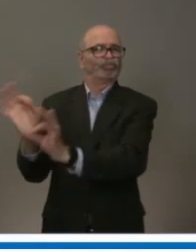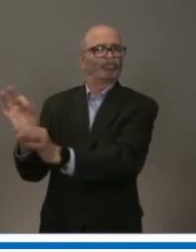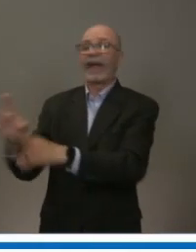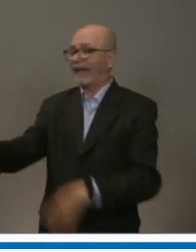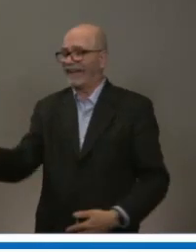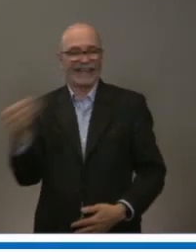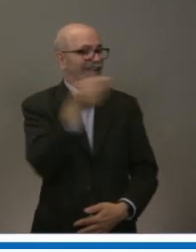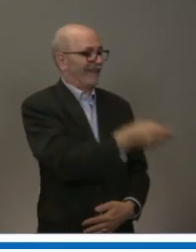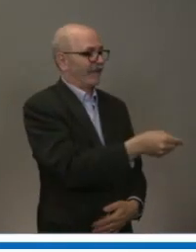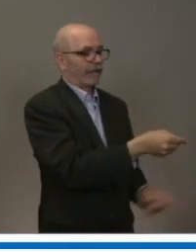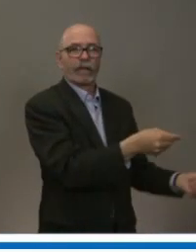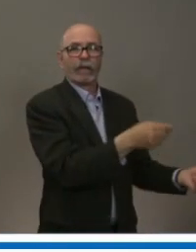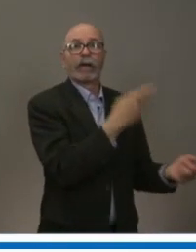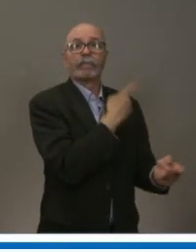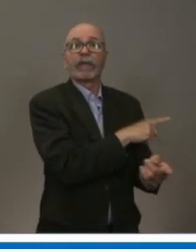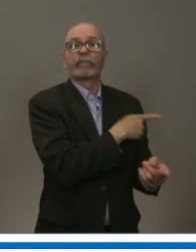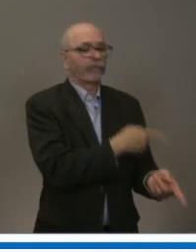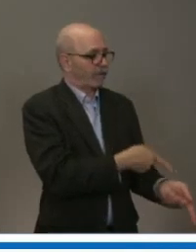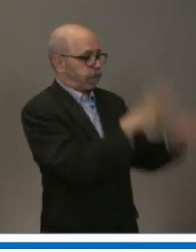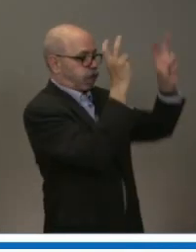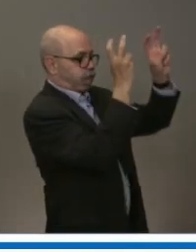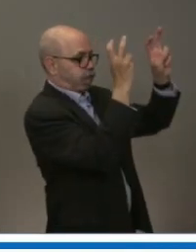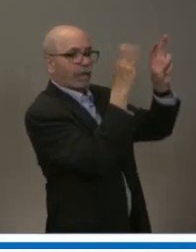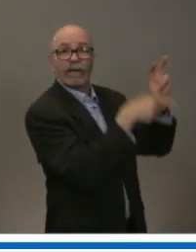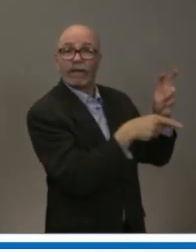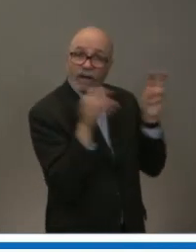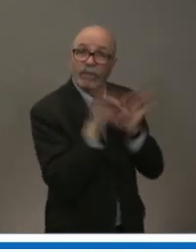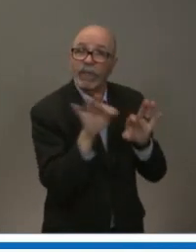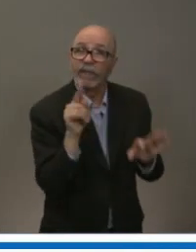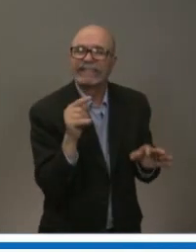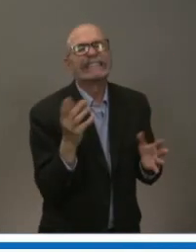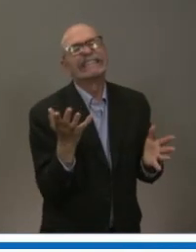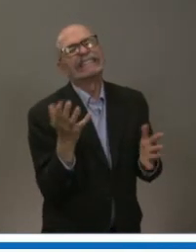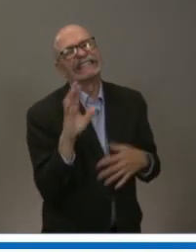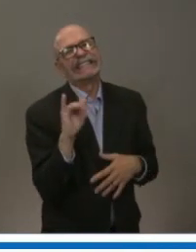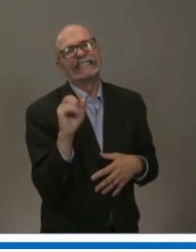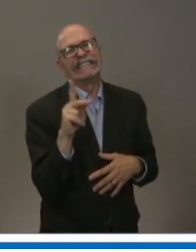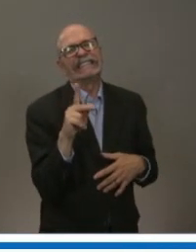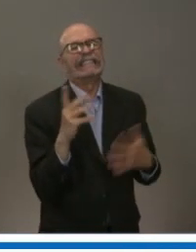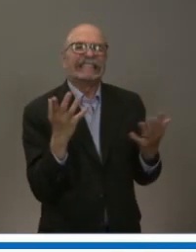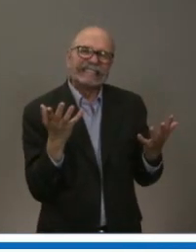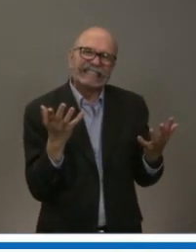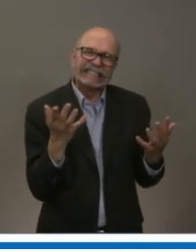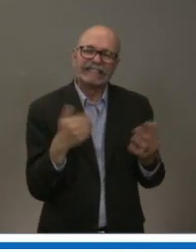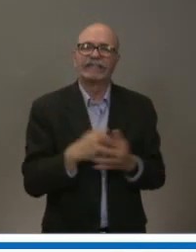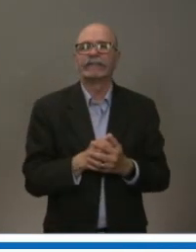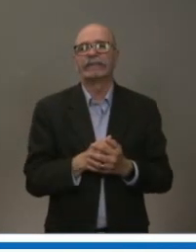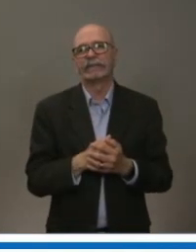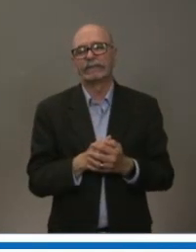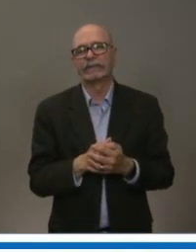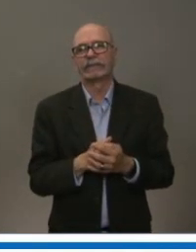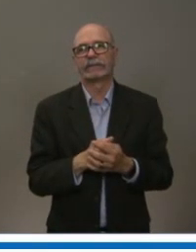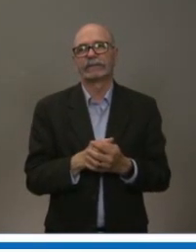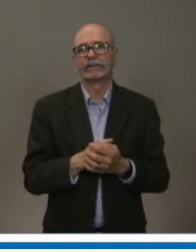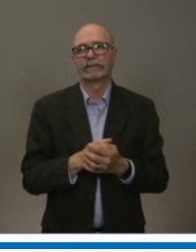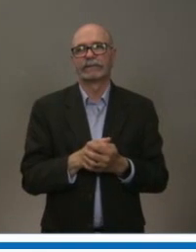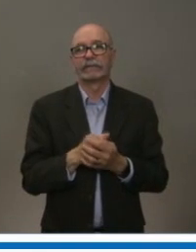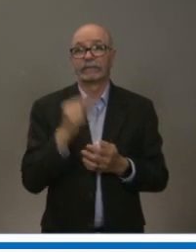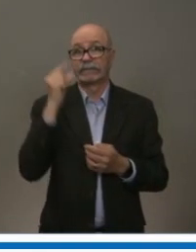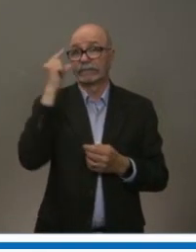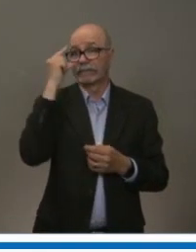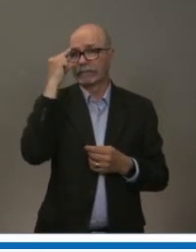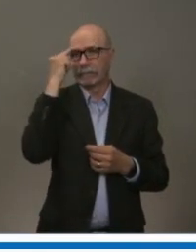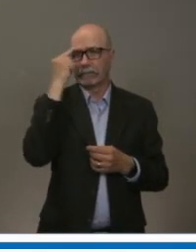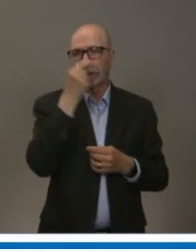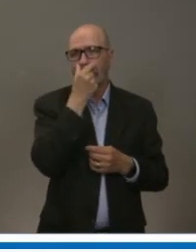of transmitting this virus through health by having healthcare workers who may be infectious continuing